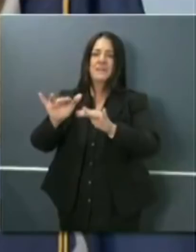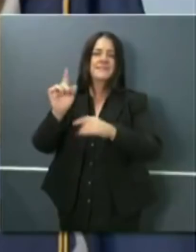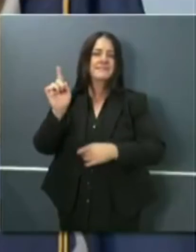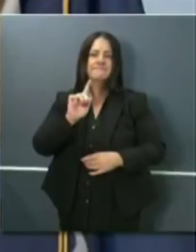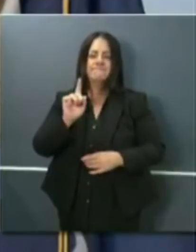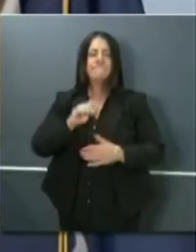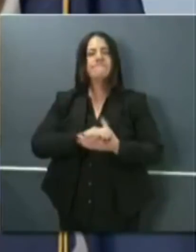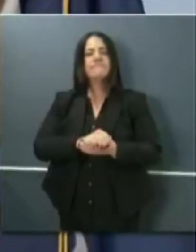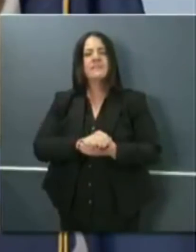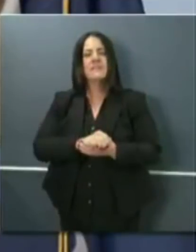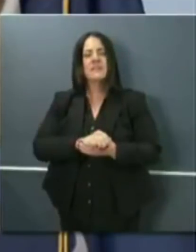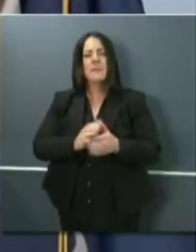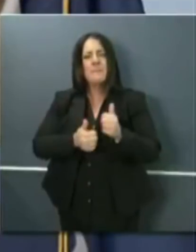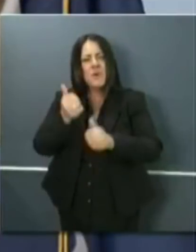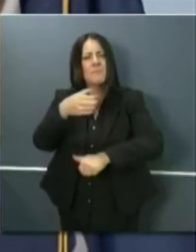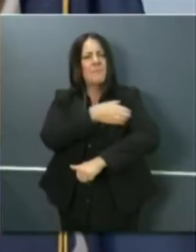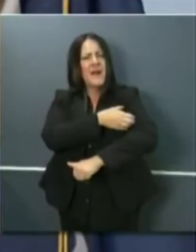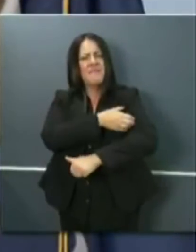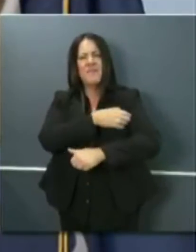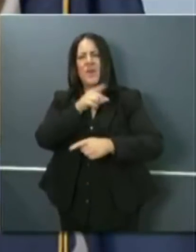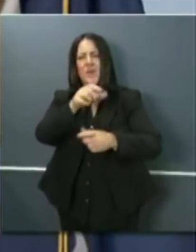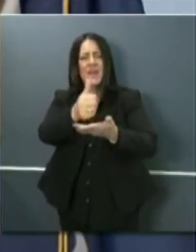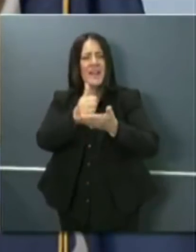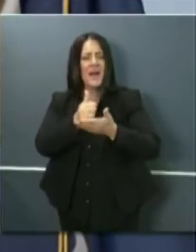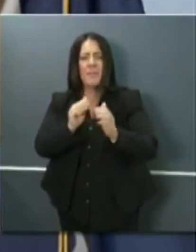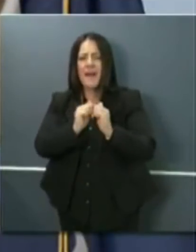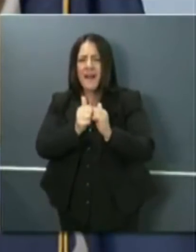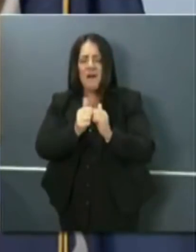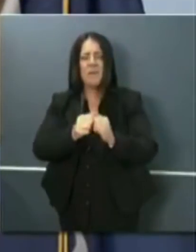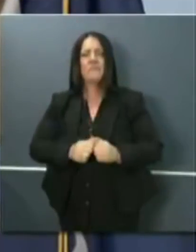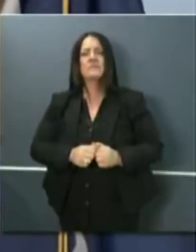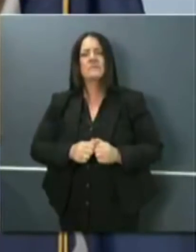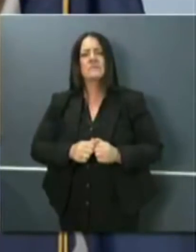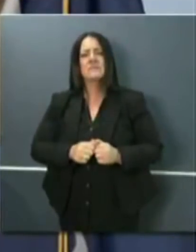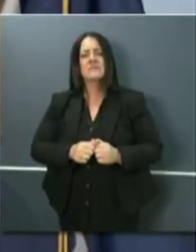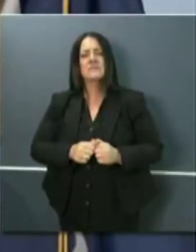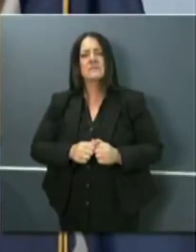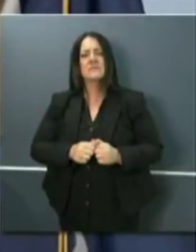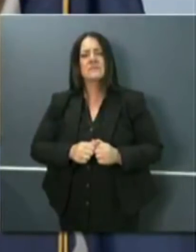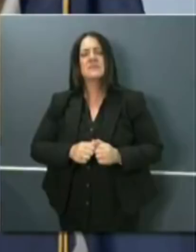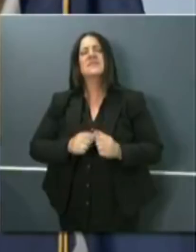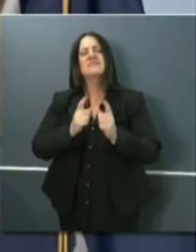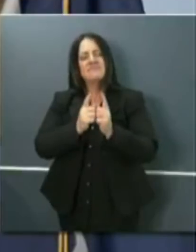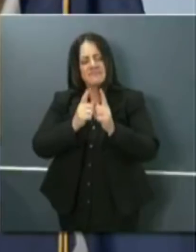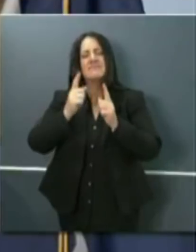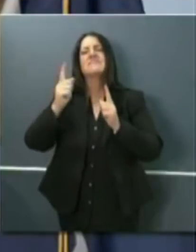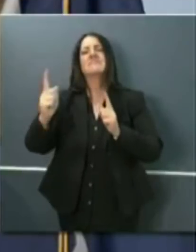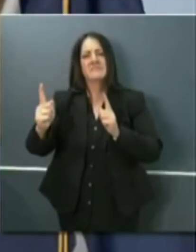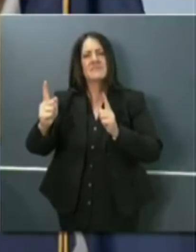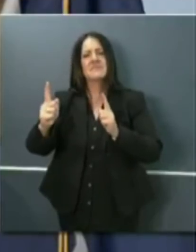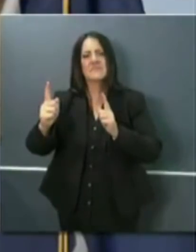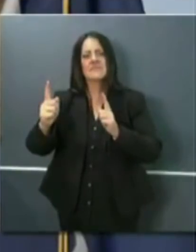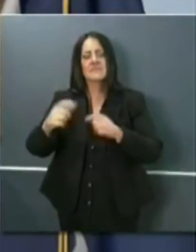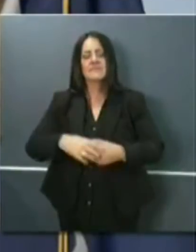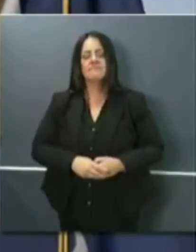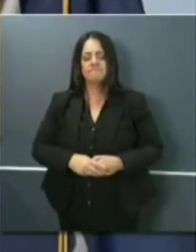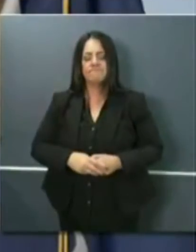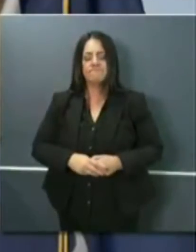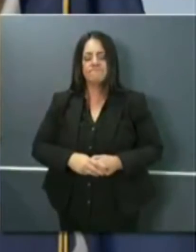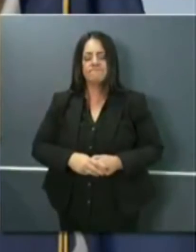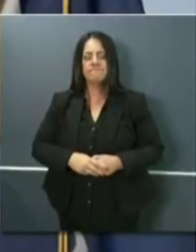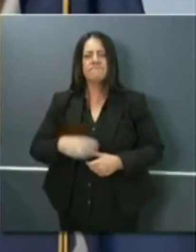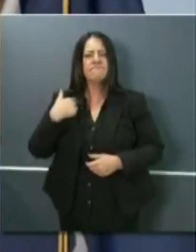more potent and powerful in terms of meeting this moment than practicing that physical distancing. Socially connected, let's